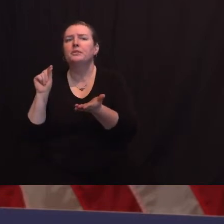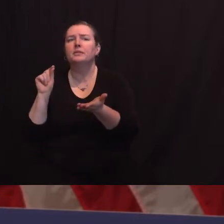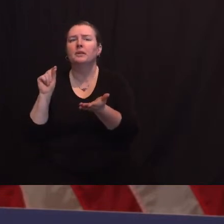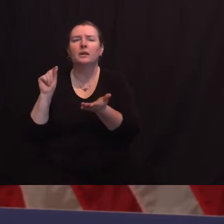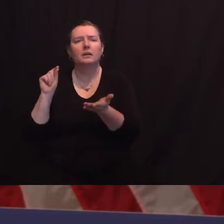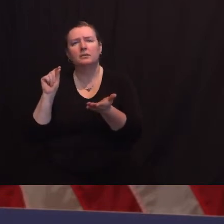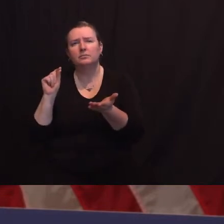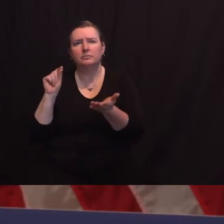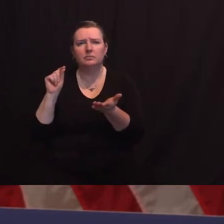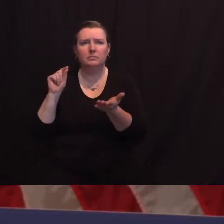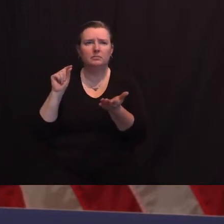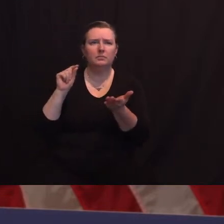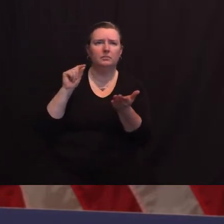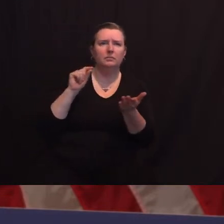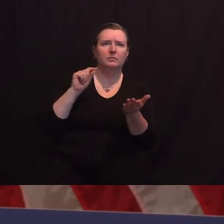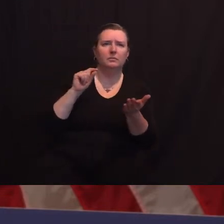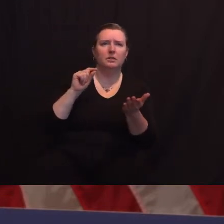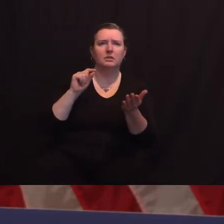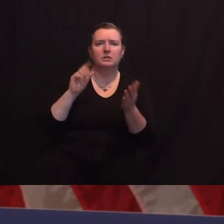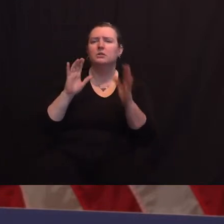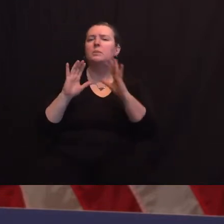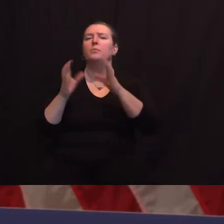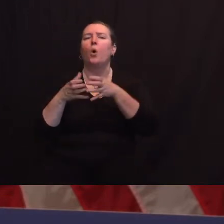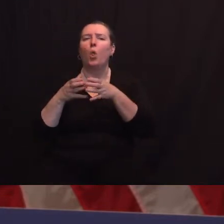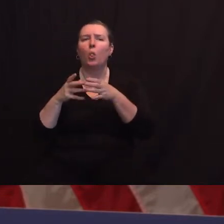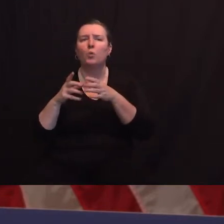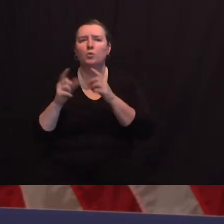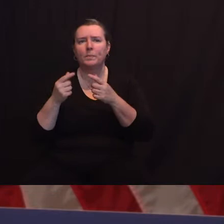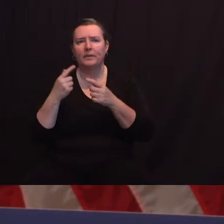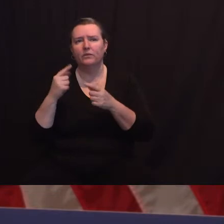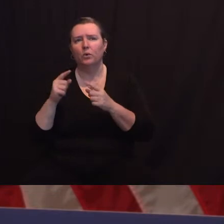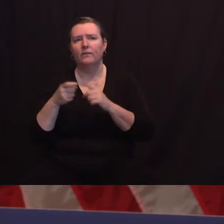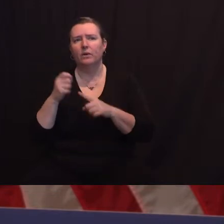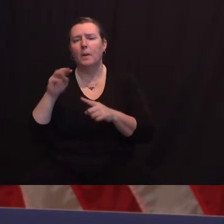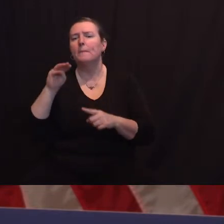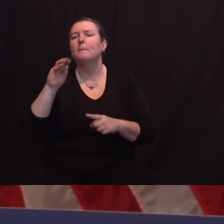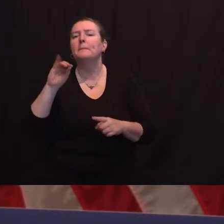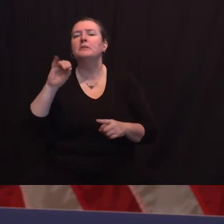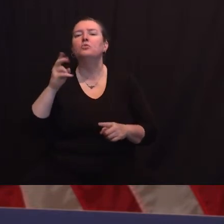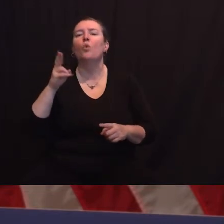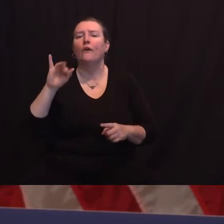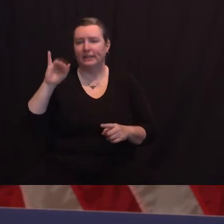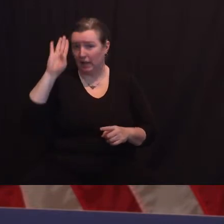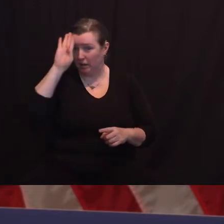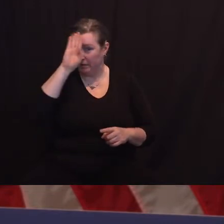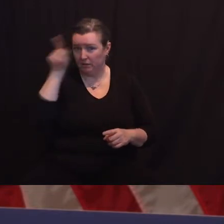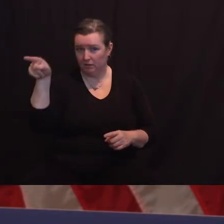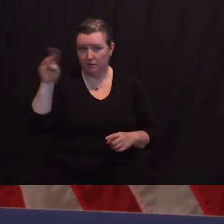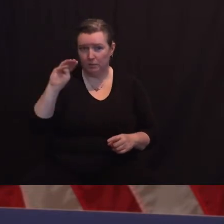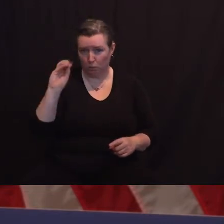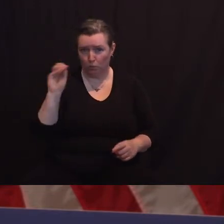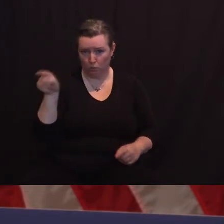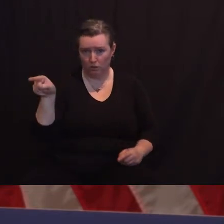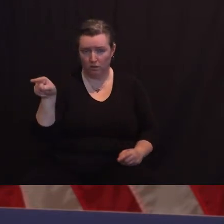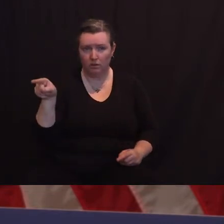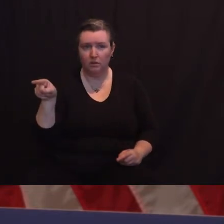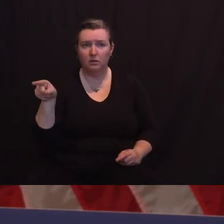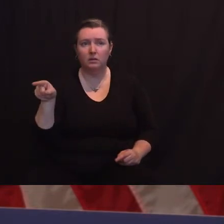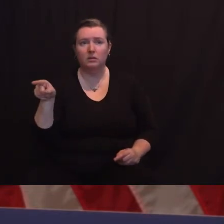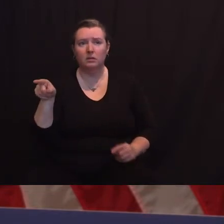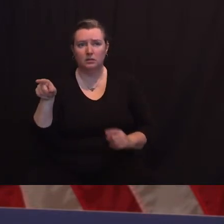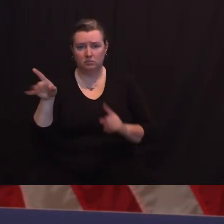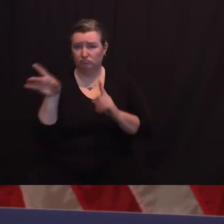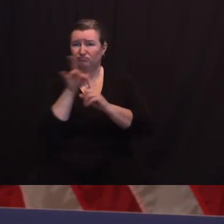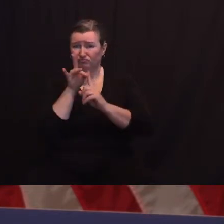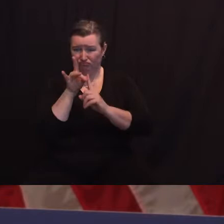small group of people, I think it was in Missouri, in a hospital in Missouri, who had actually gotten COVID-19 and so had some